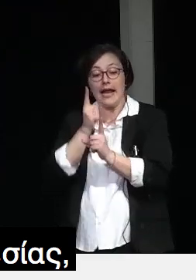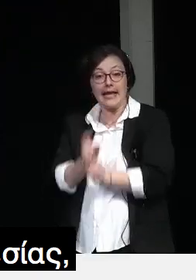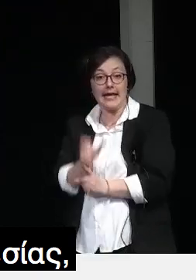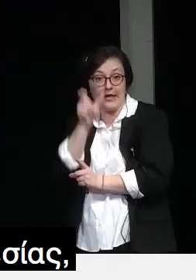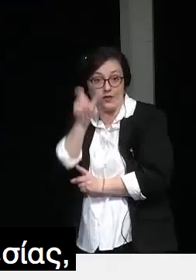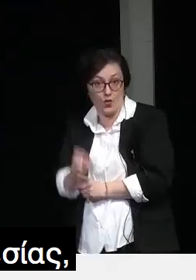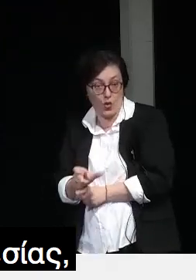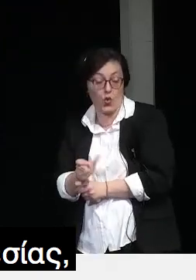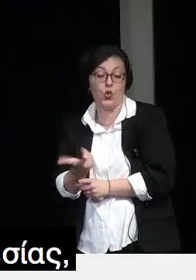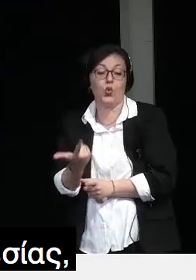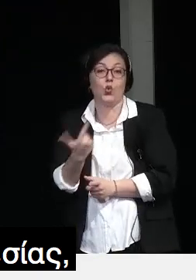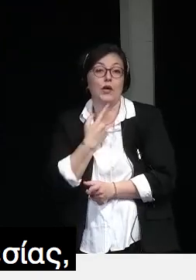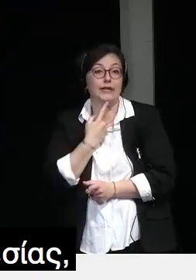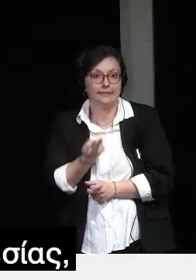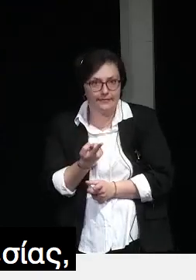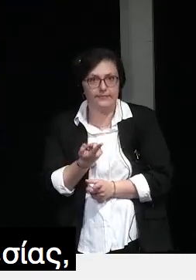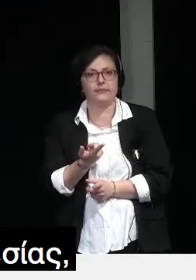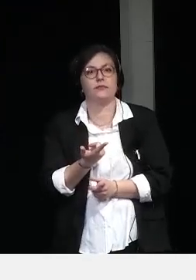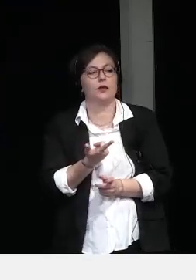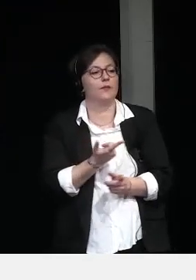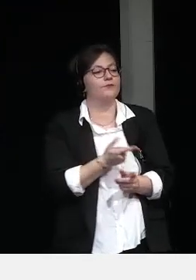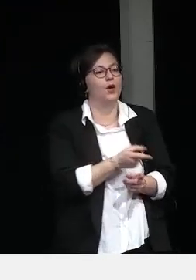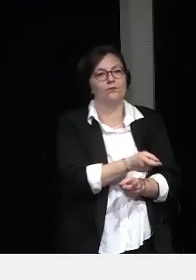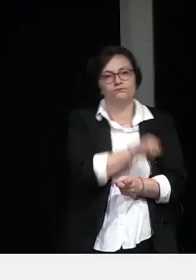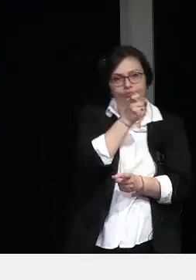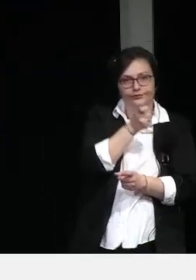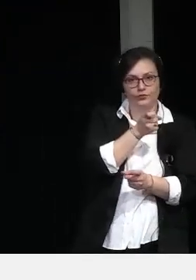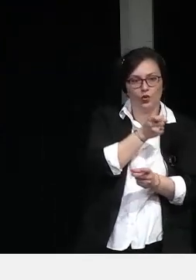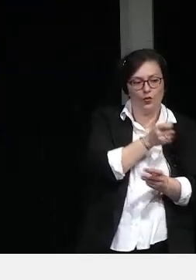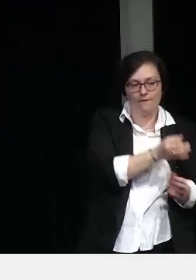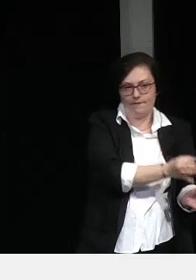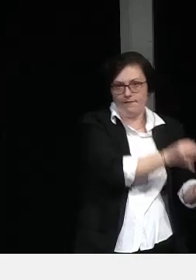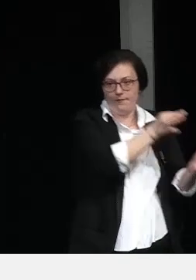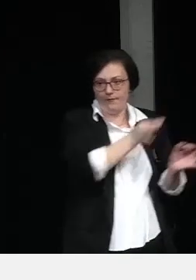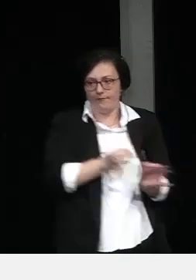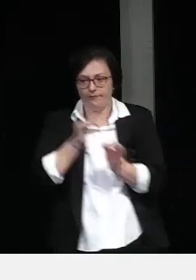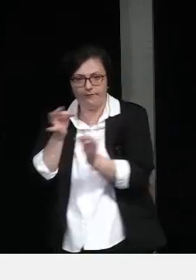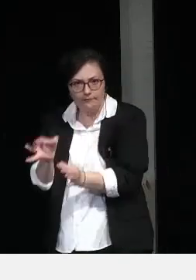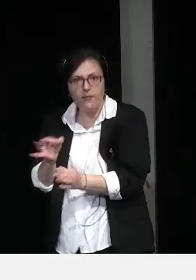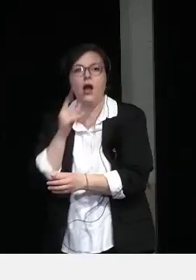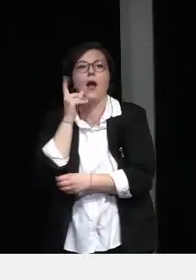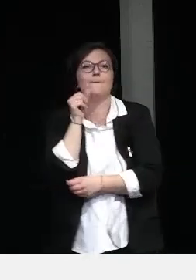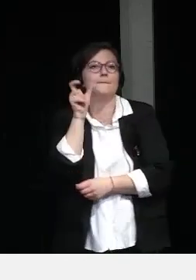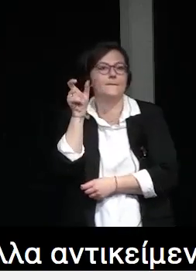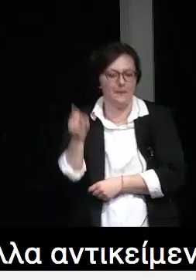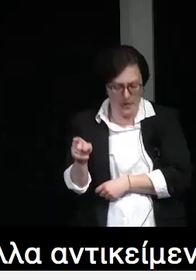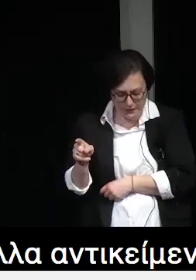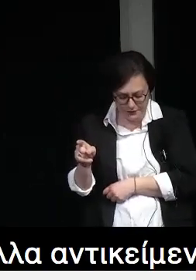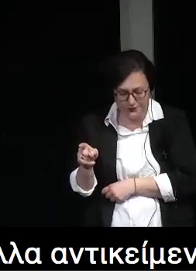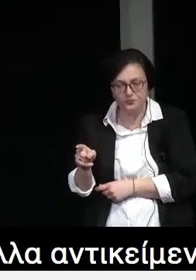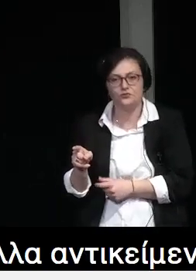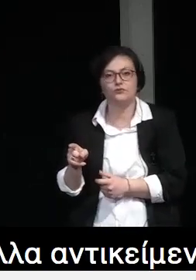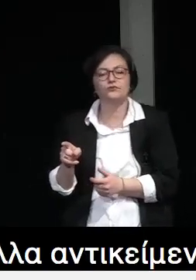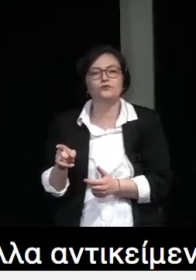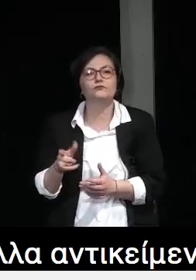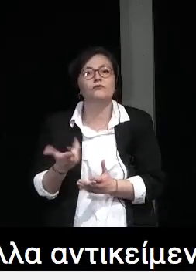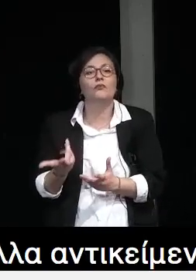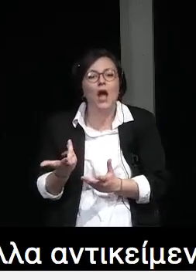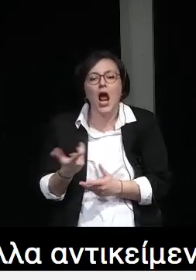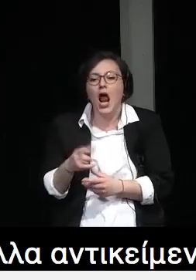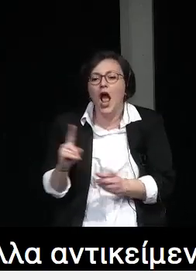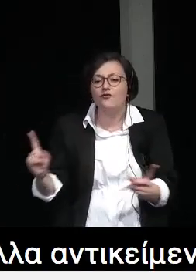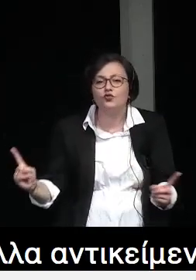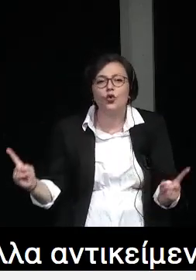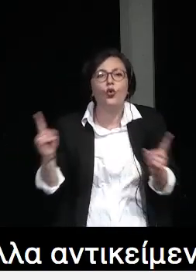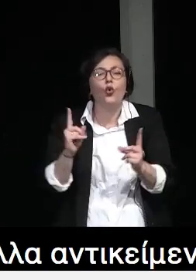is not a social service room, but a museum or a botanical garden, I mean,